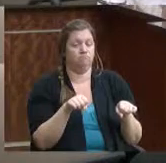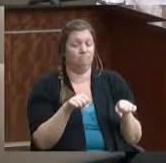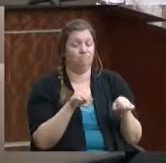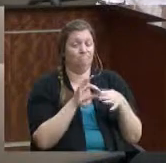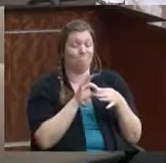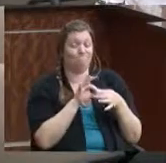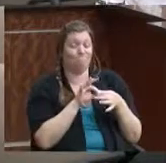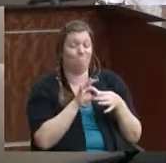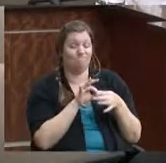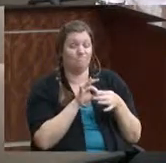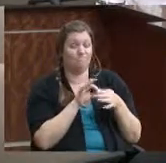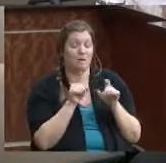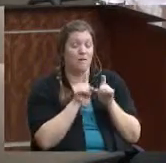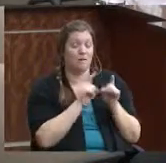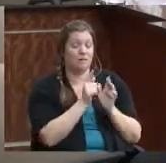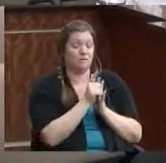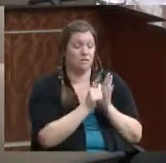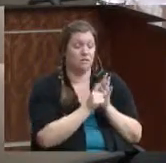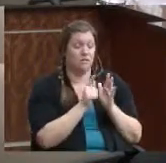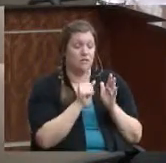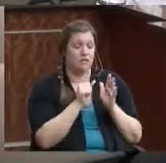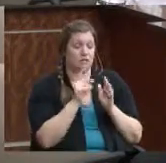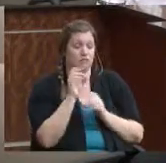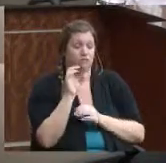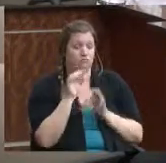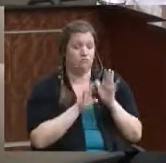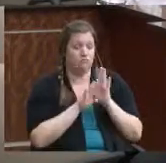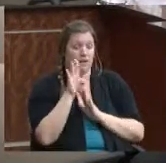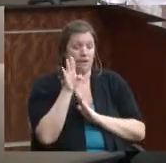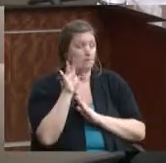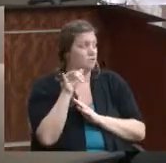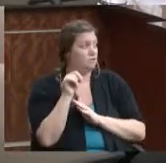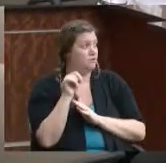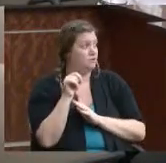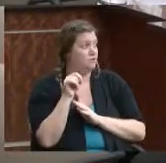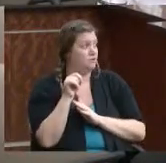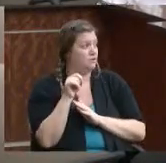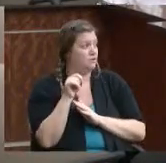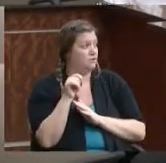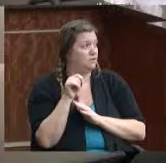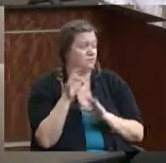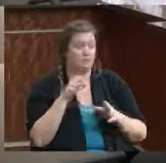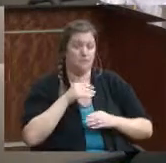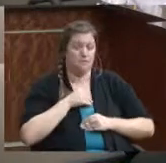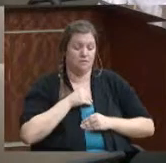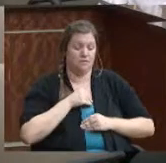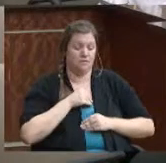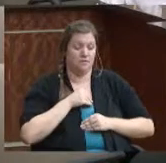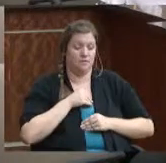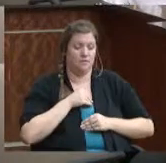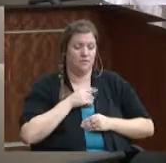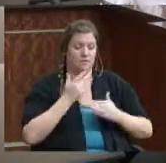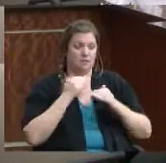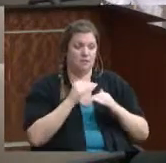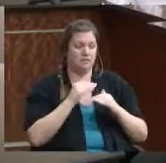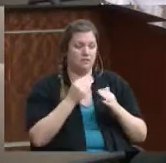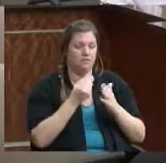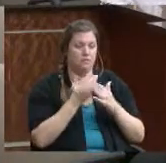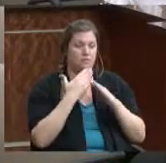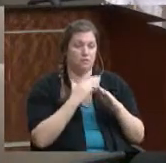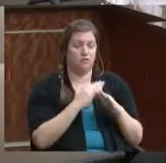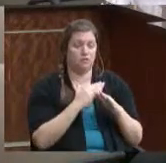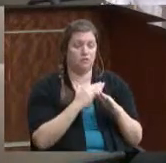think we're willing to do it. But as the legislation is drafted, we find it acceptable and provides sufficient safeguards and